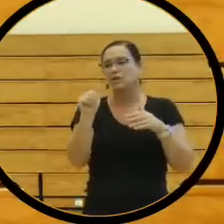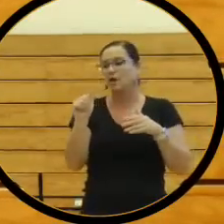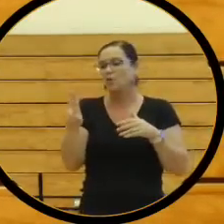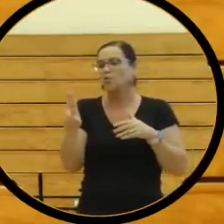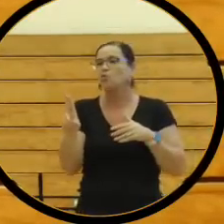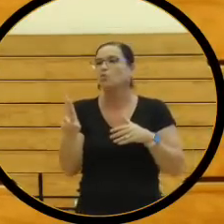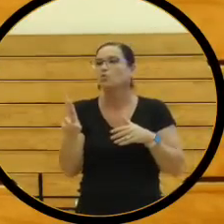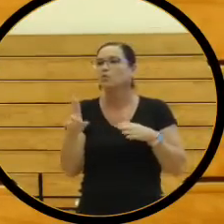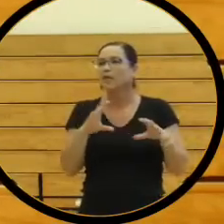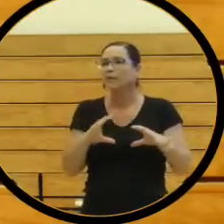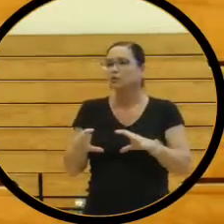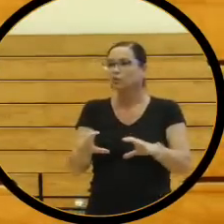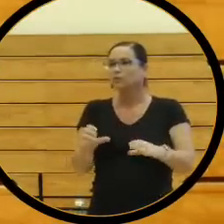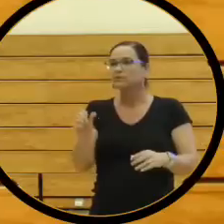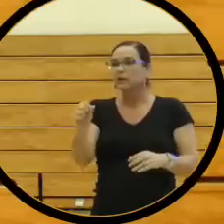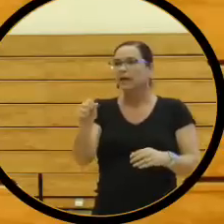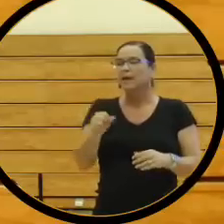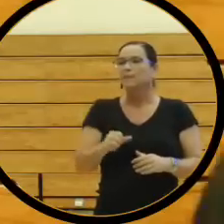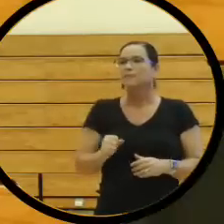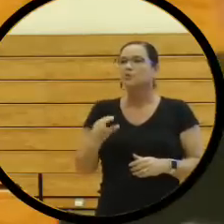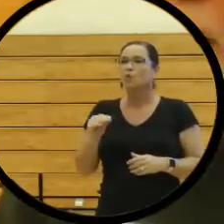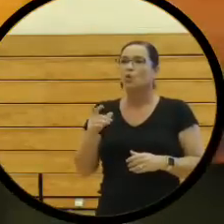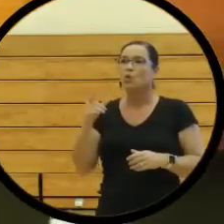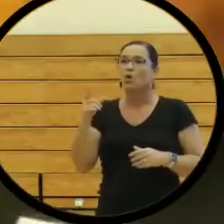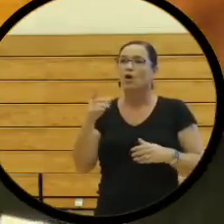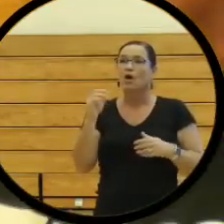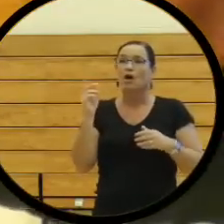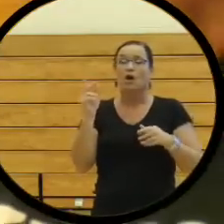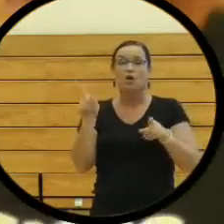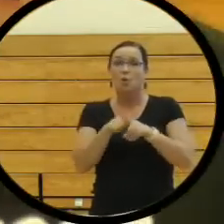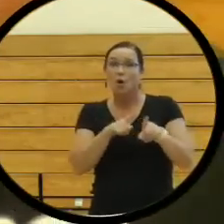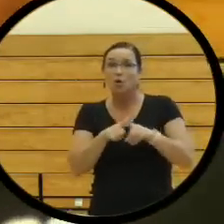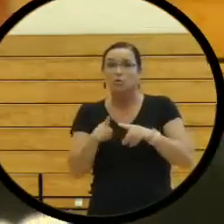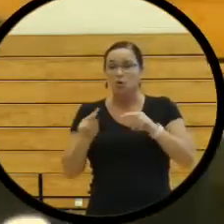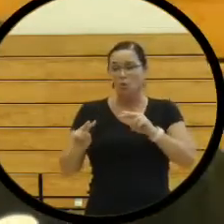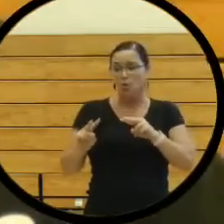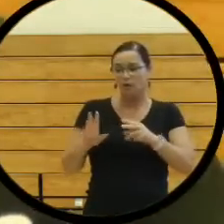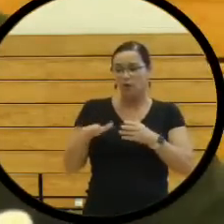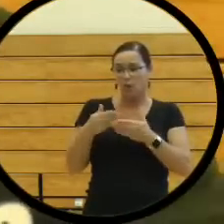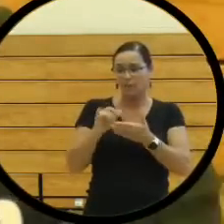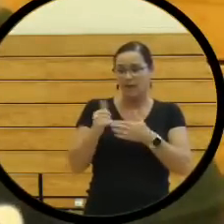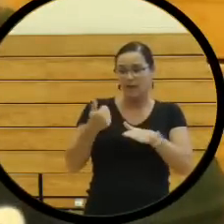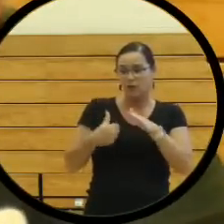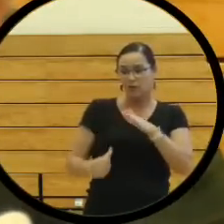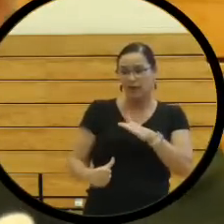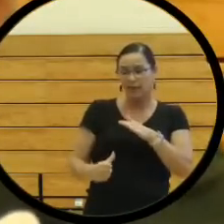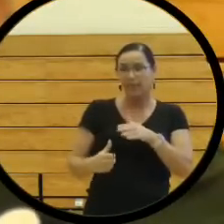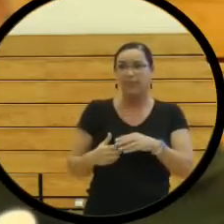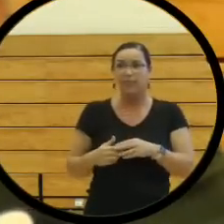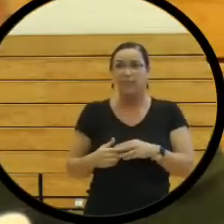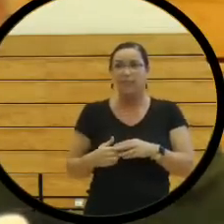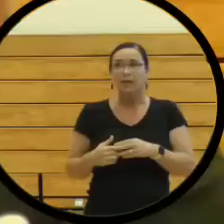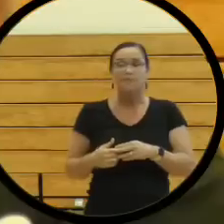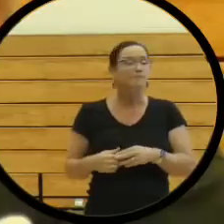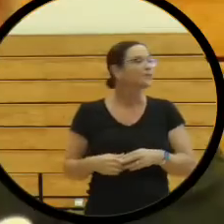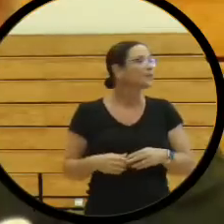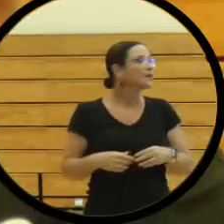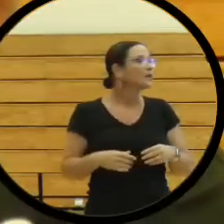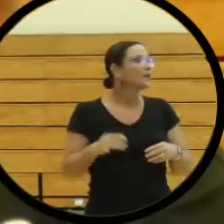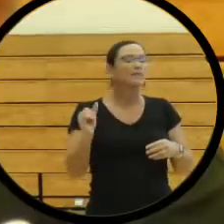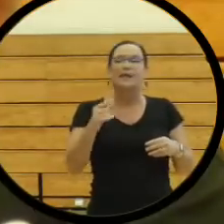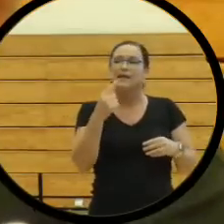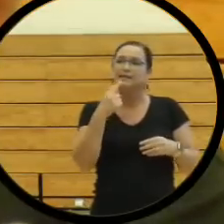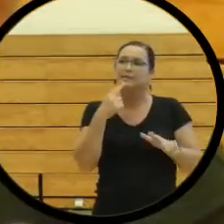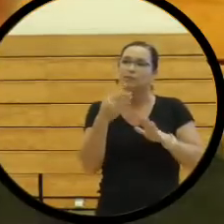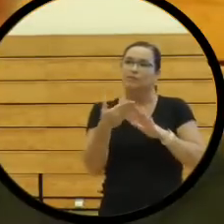Well, I'm talking about caves. There's a lot of caves that go under Kabul. So the lava tubes, yeah. Yeah, so there's. So are you guys also watching all those things underneath? Well, like I was telling other